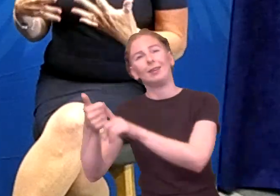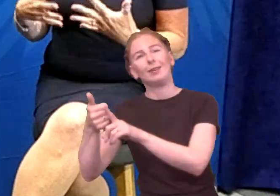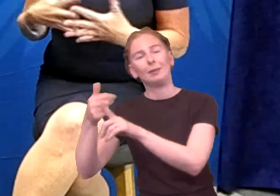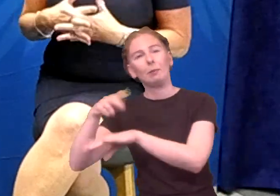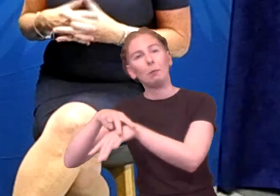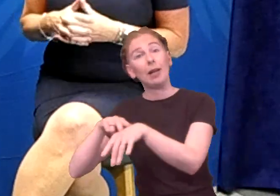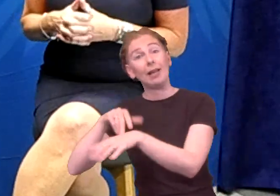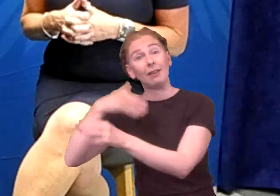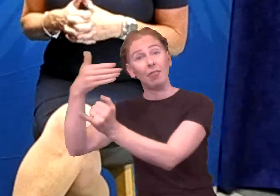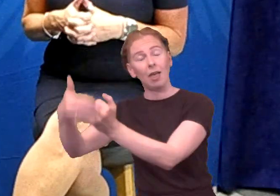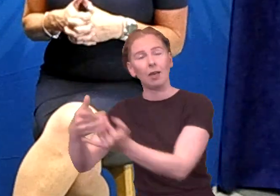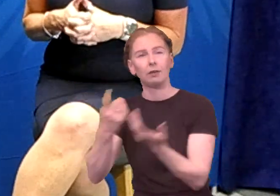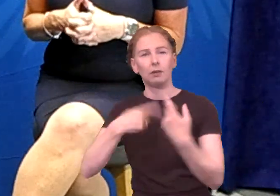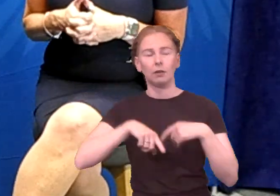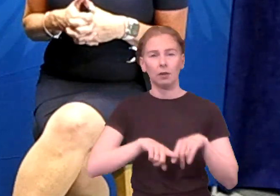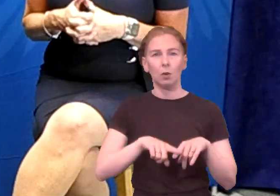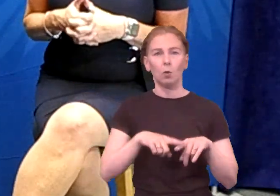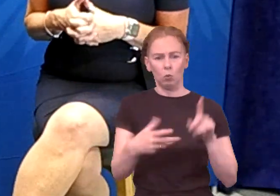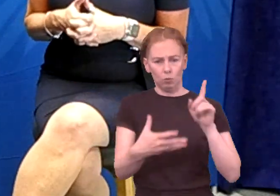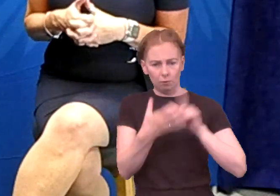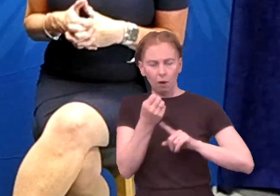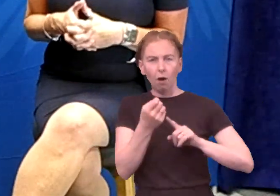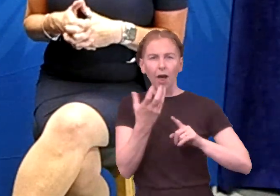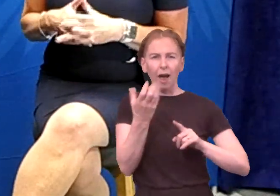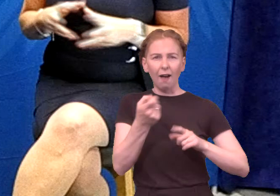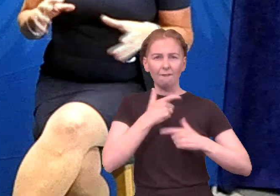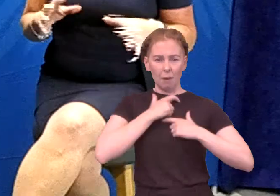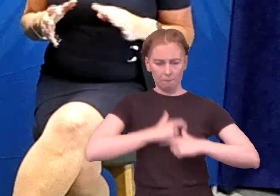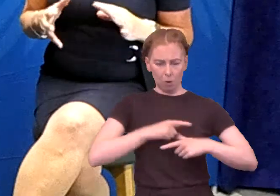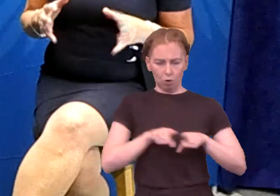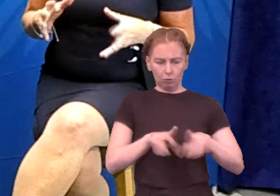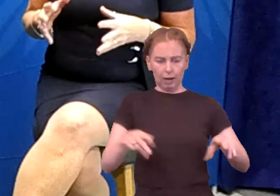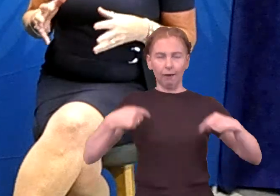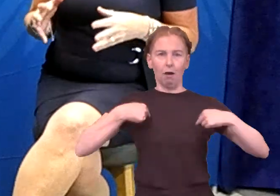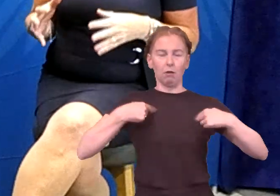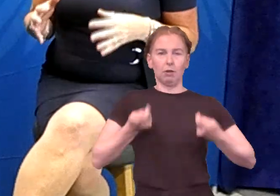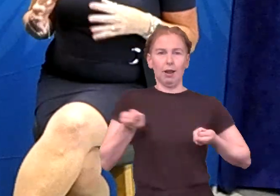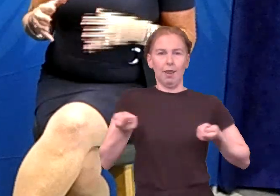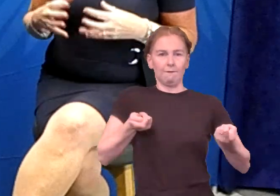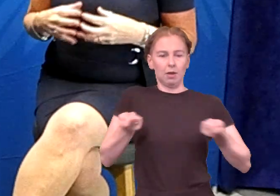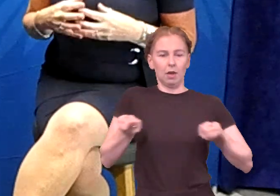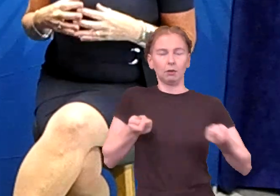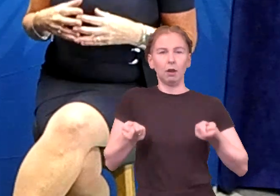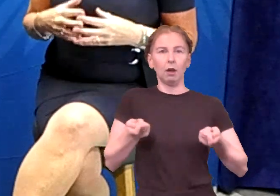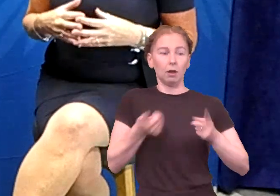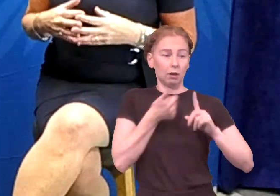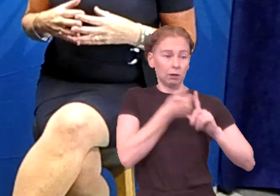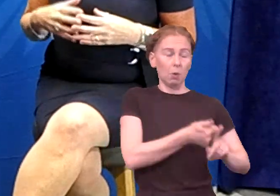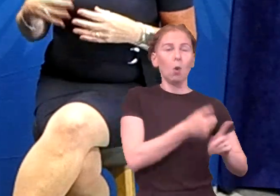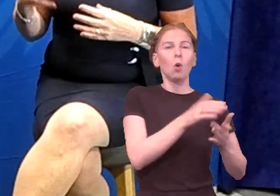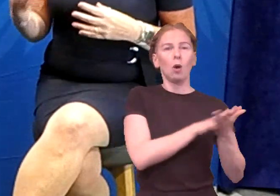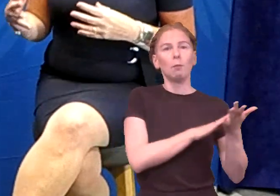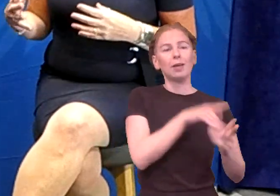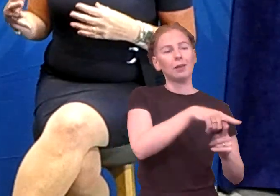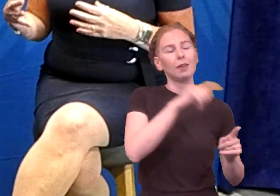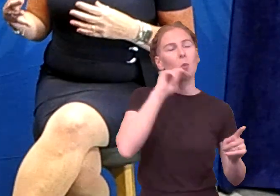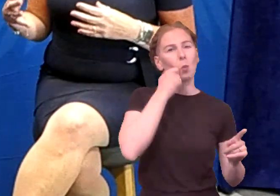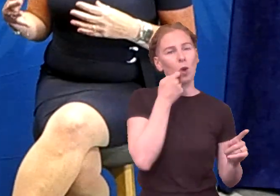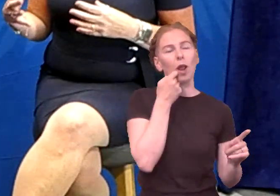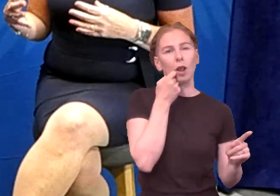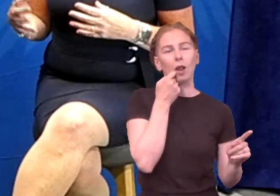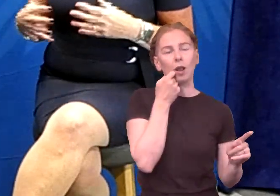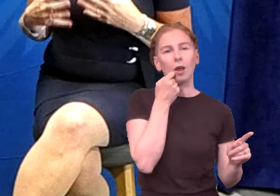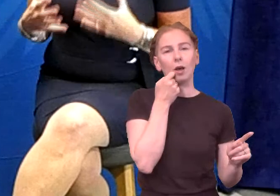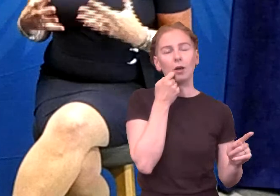that process, statistically, nationally, it's something like about 33% of victims remain engaged with the criminal